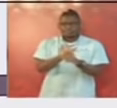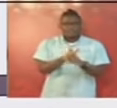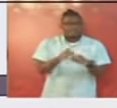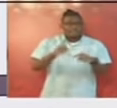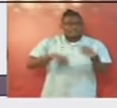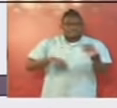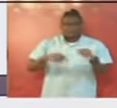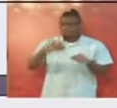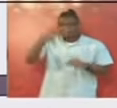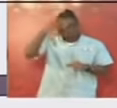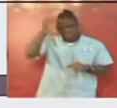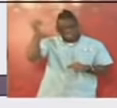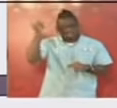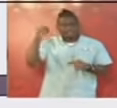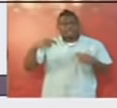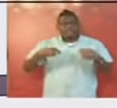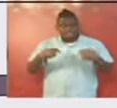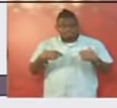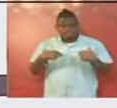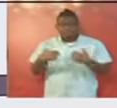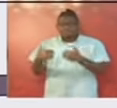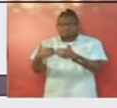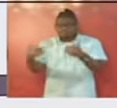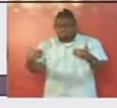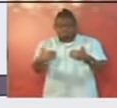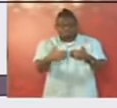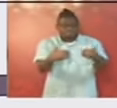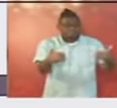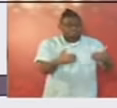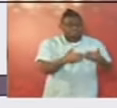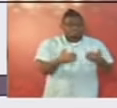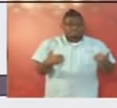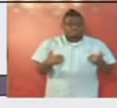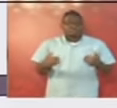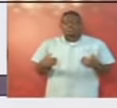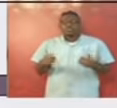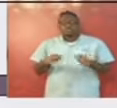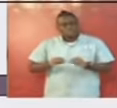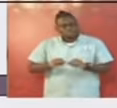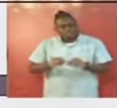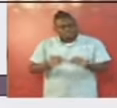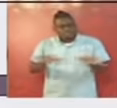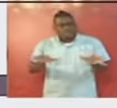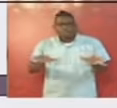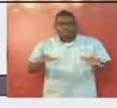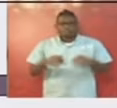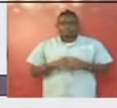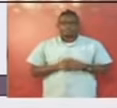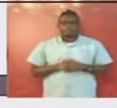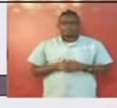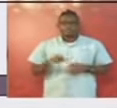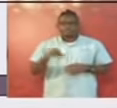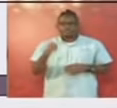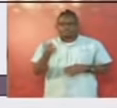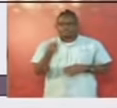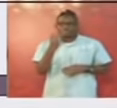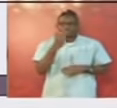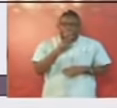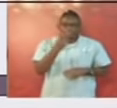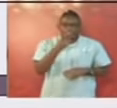have separate global epidemics associated with the metabolic syndrome, that is diabetes, high blood